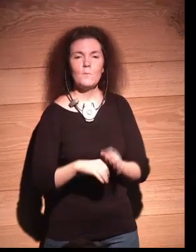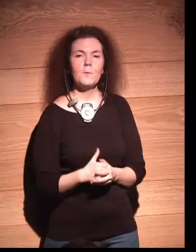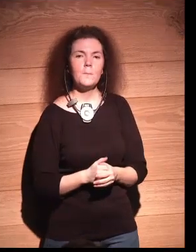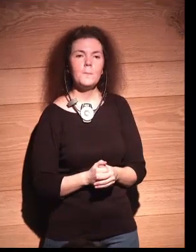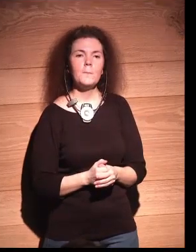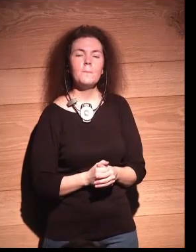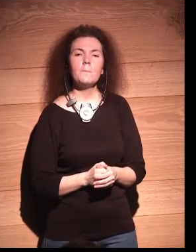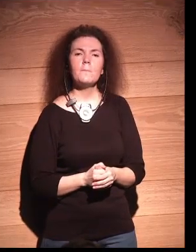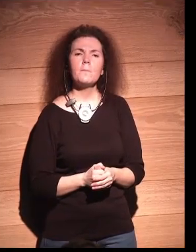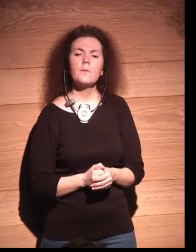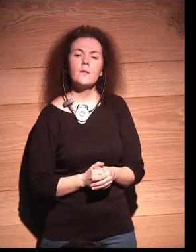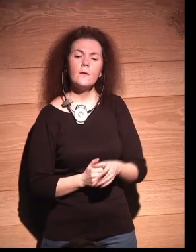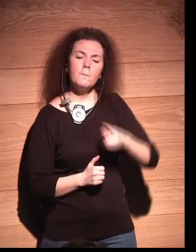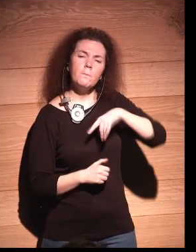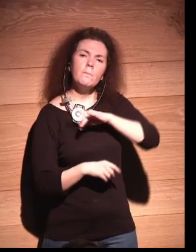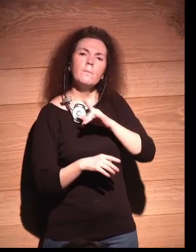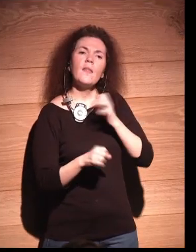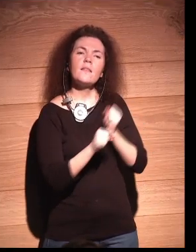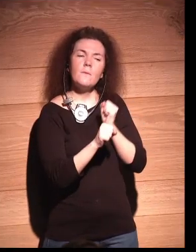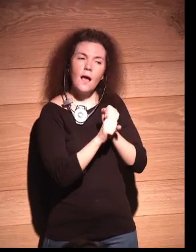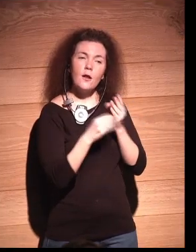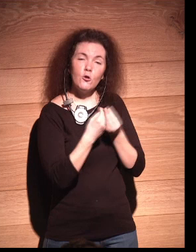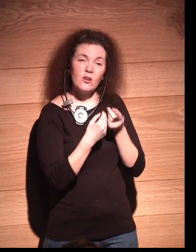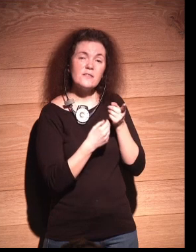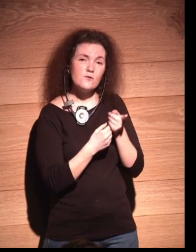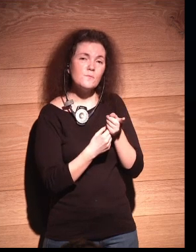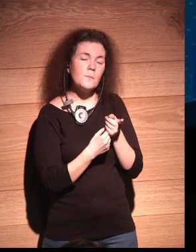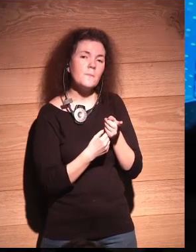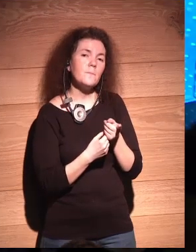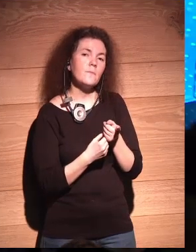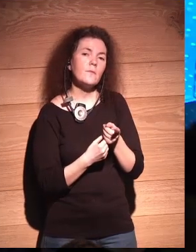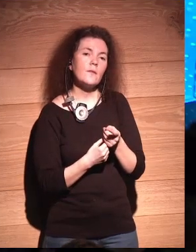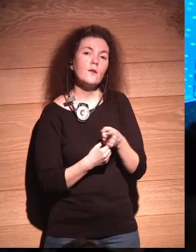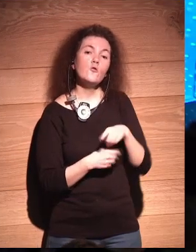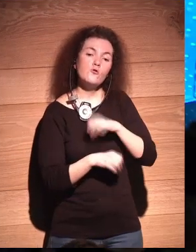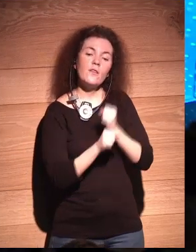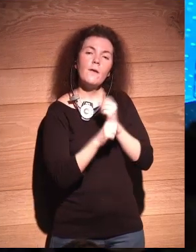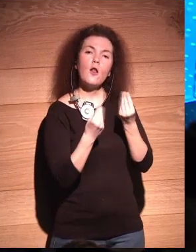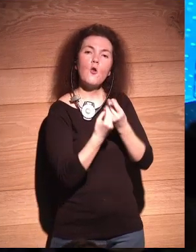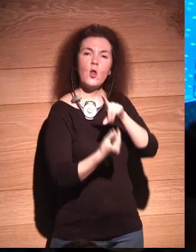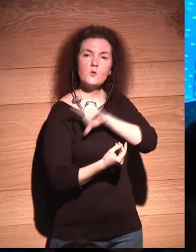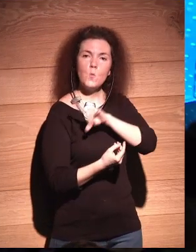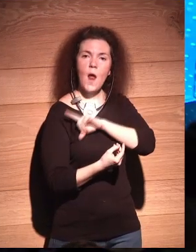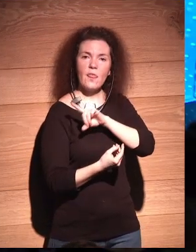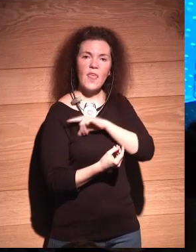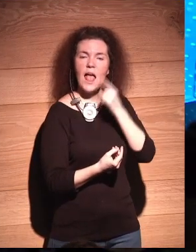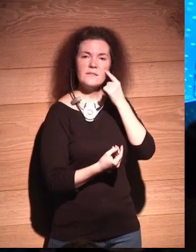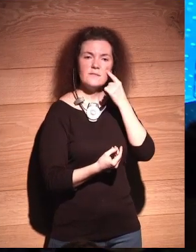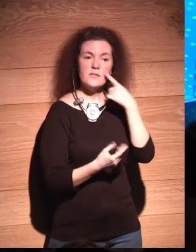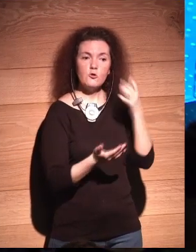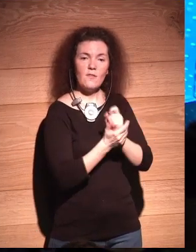we worked on this, and we worked with the wardens of all of these prisons, and we were getting it very